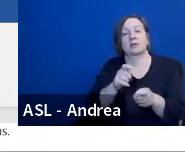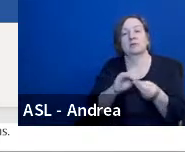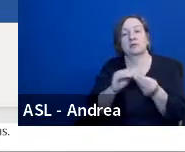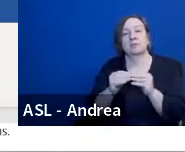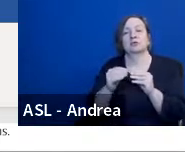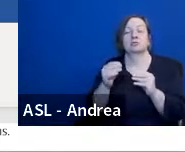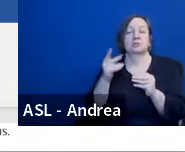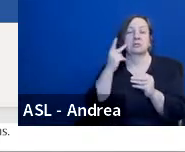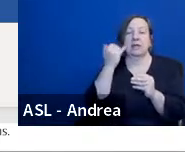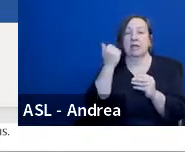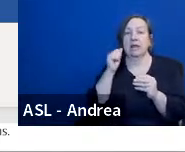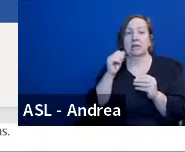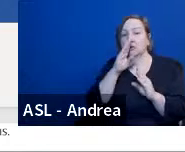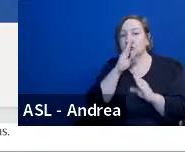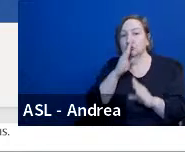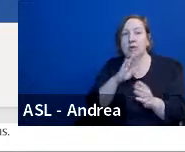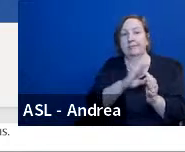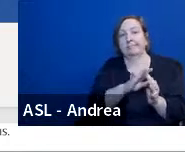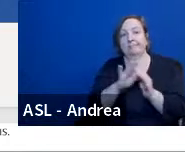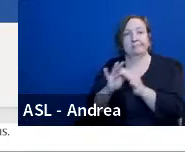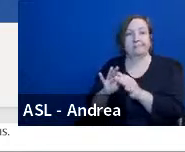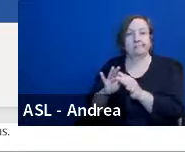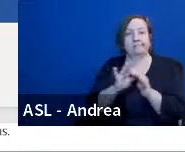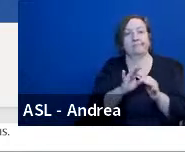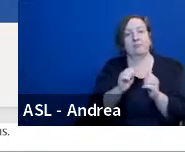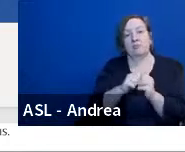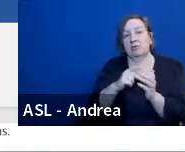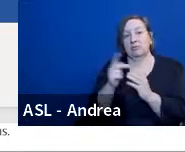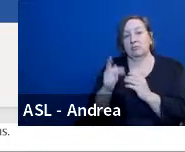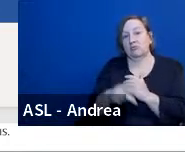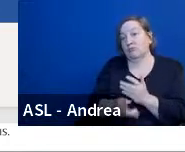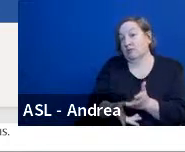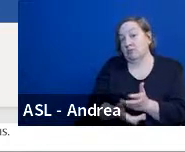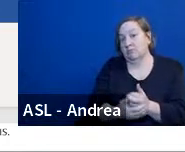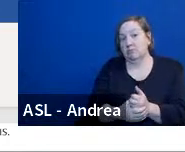if there's any direct correlations with the program.